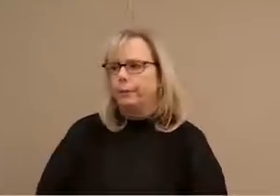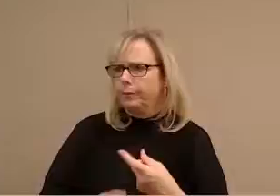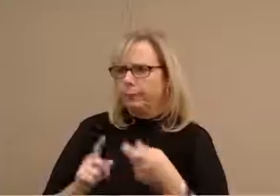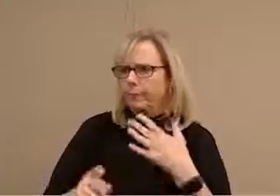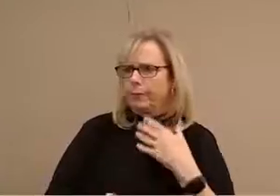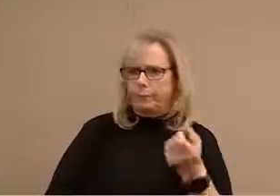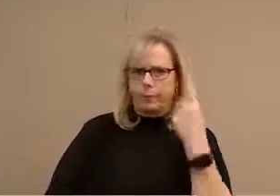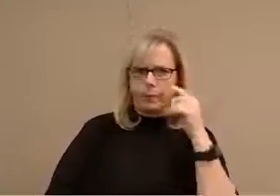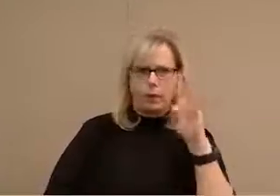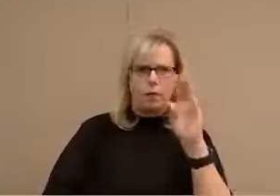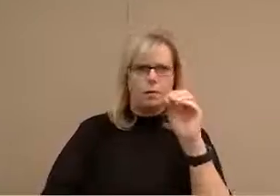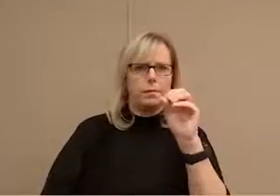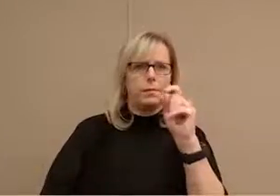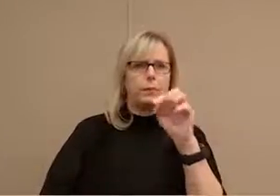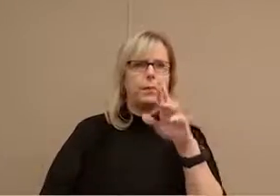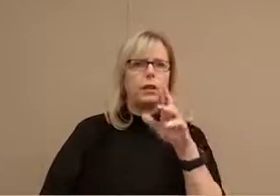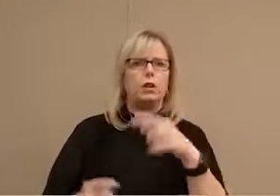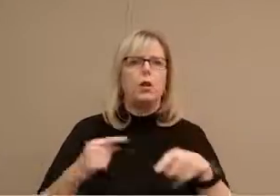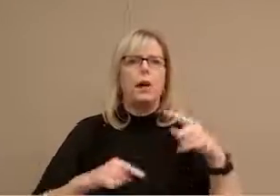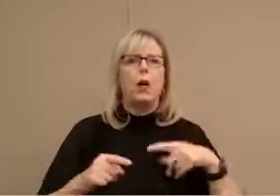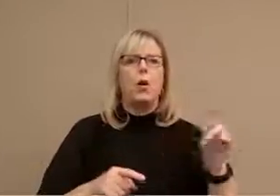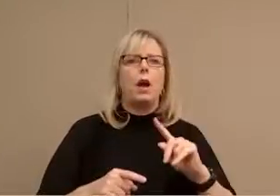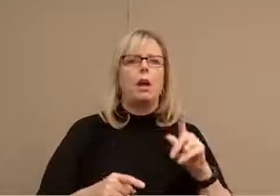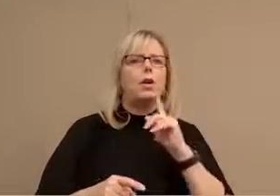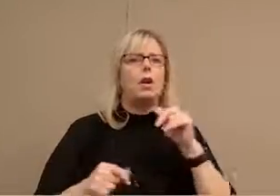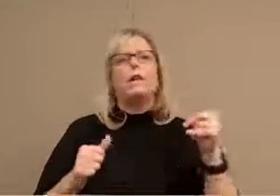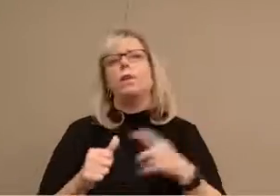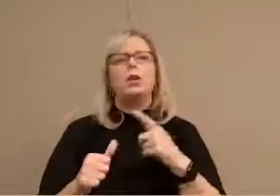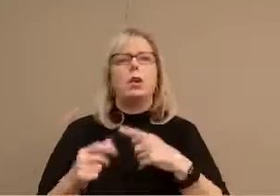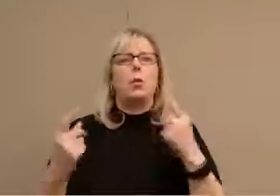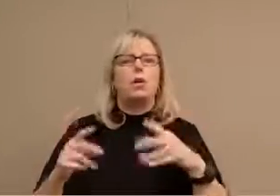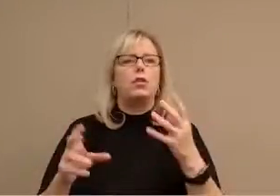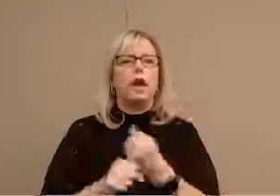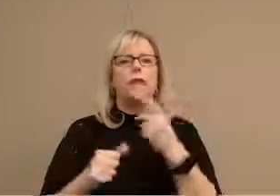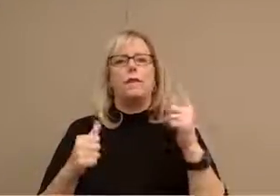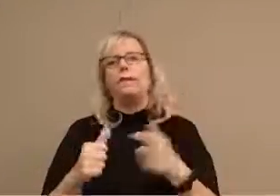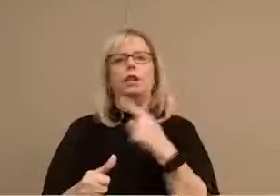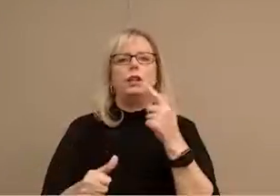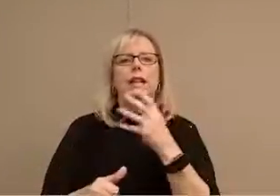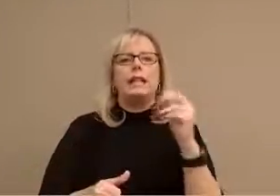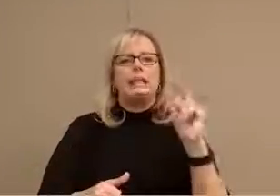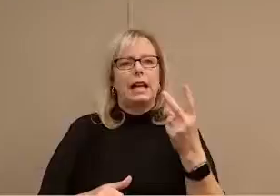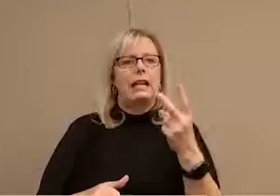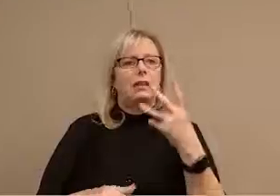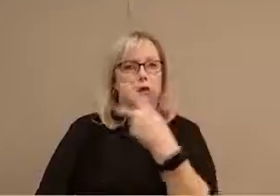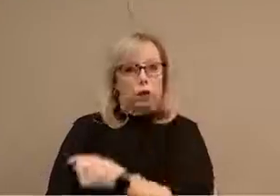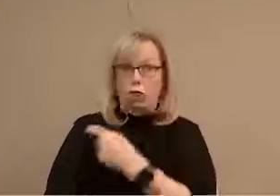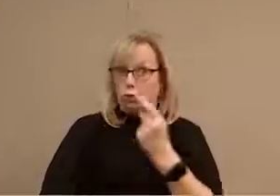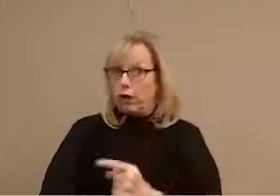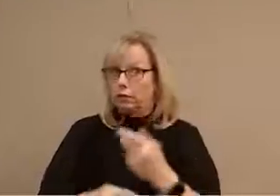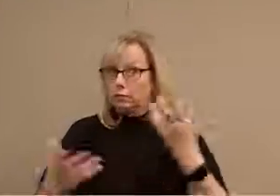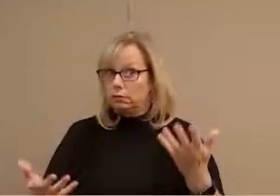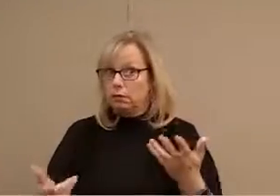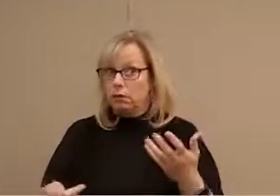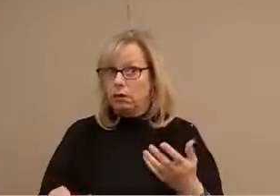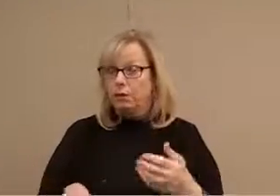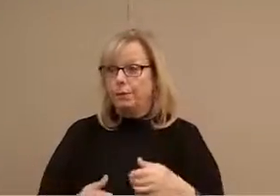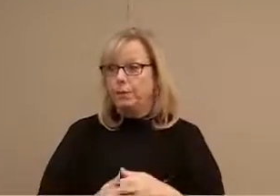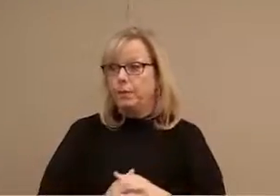that the booster takes you back to where you were originally when you got your first and second dose, as far as being